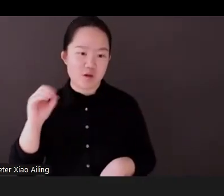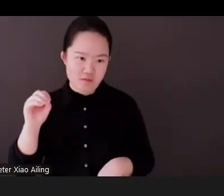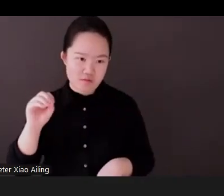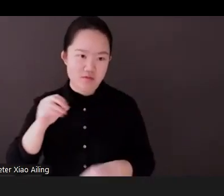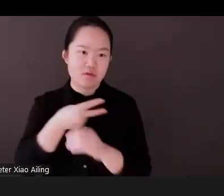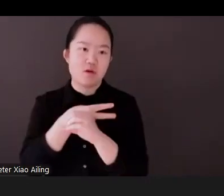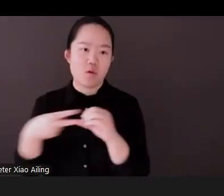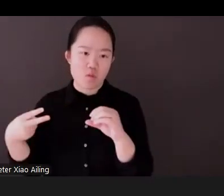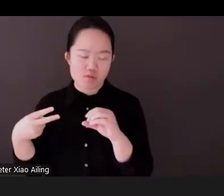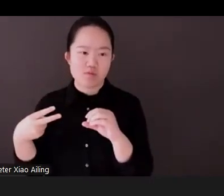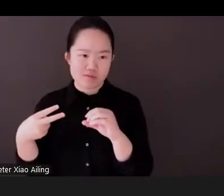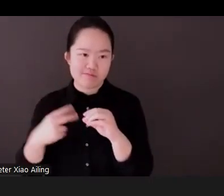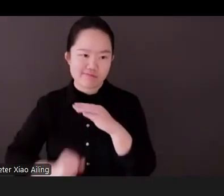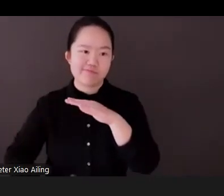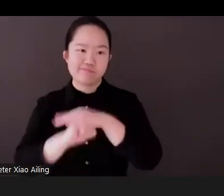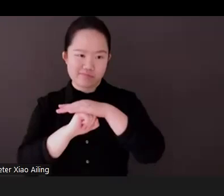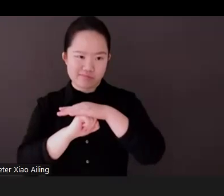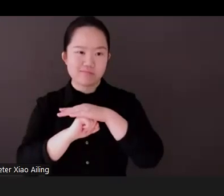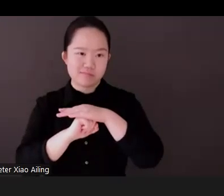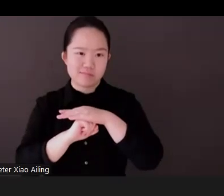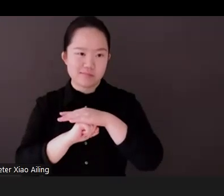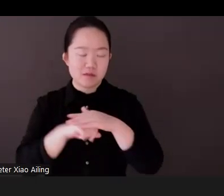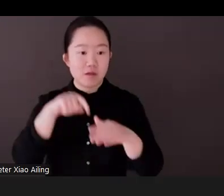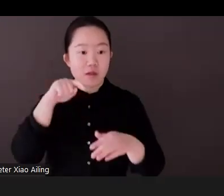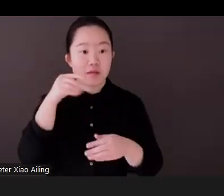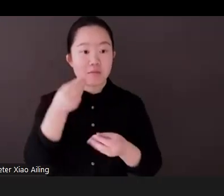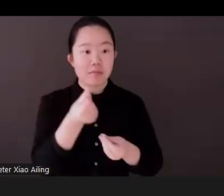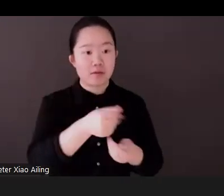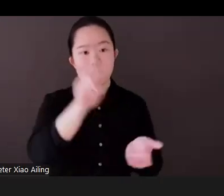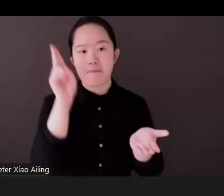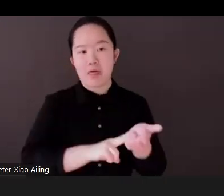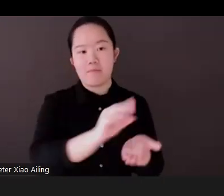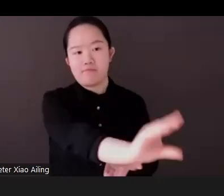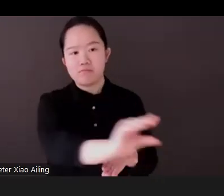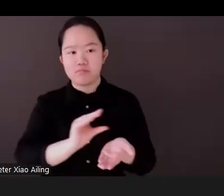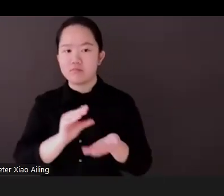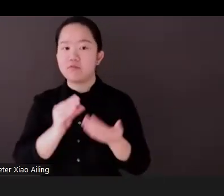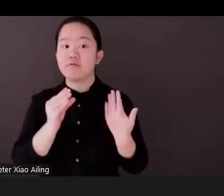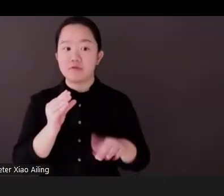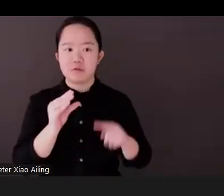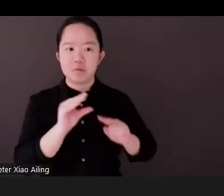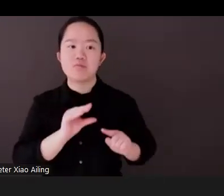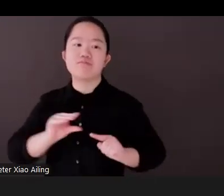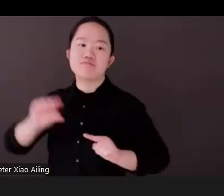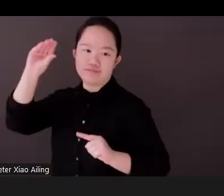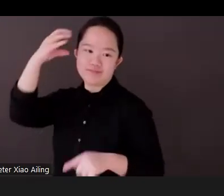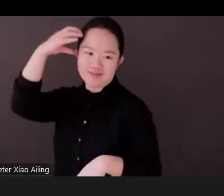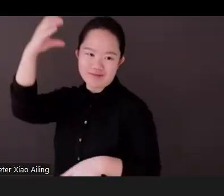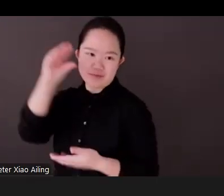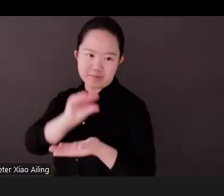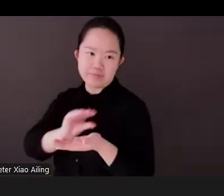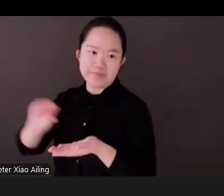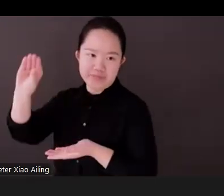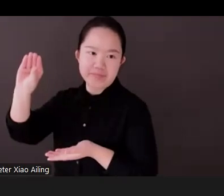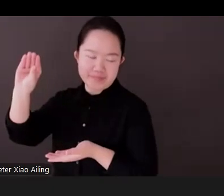And the money goes to the government if through the PTS that issues